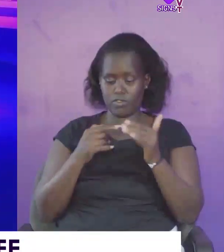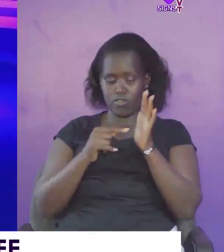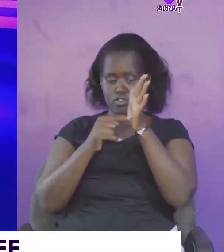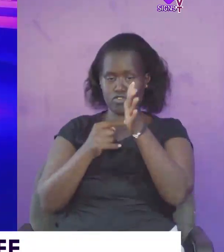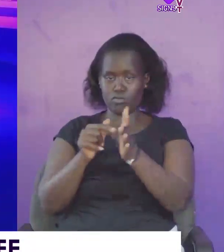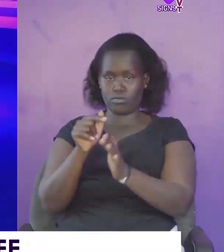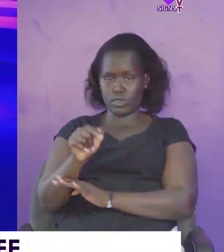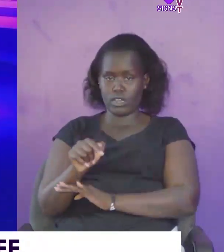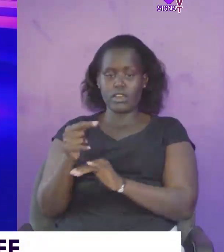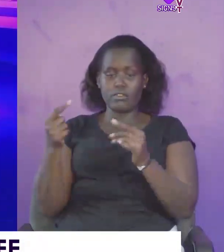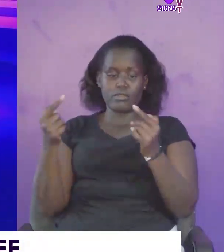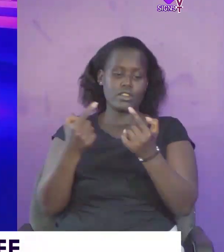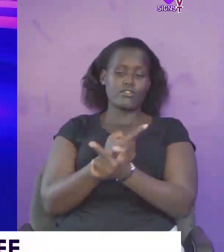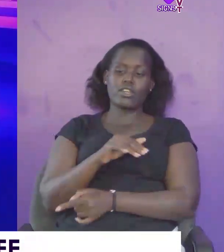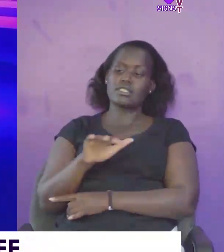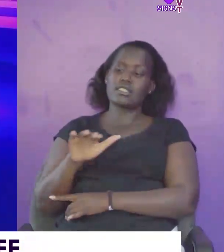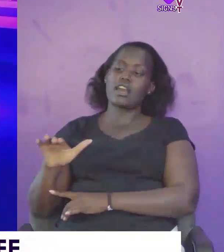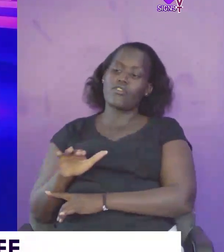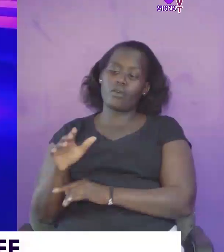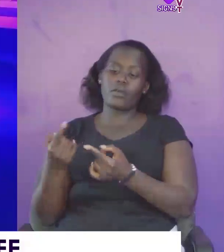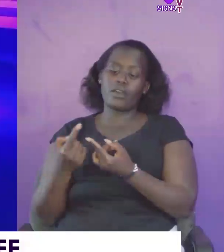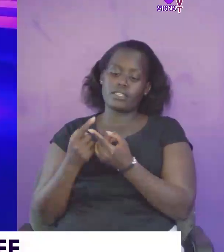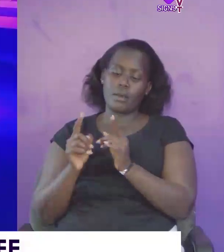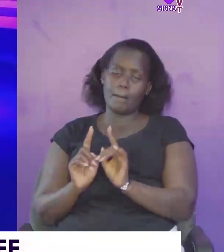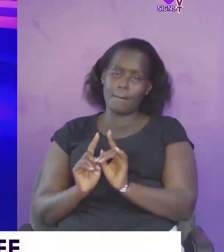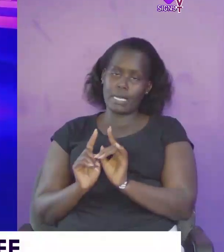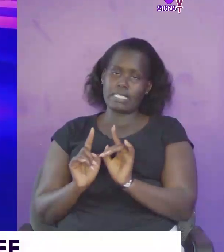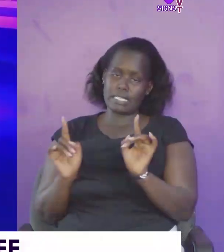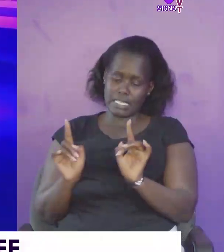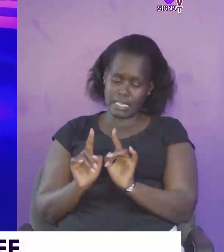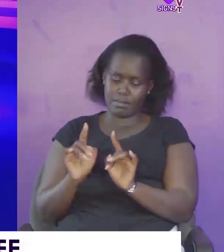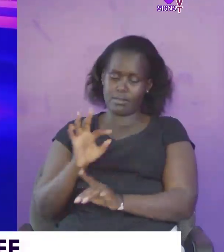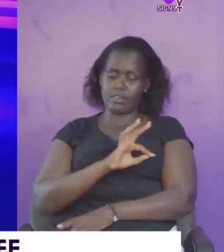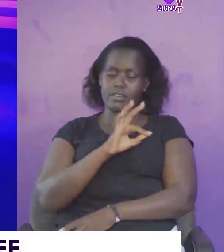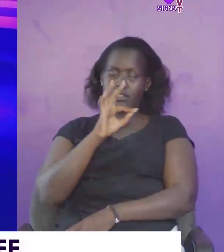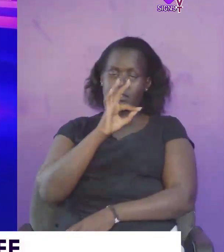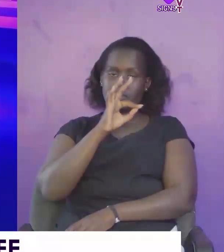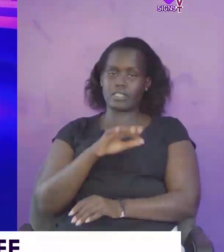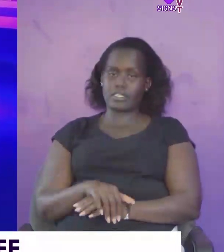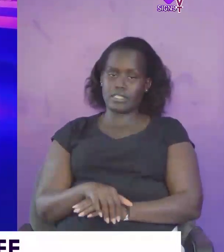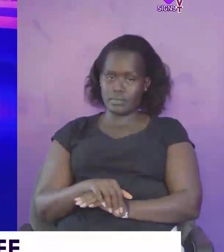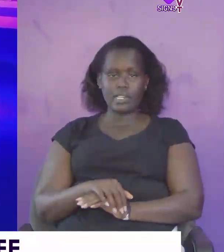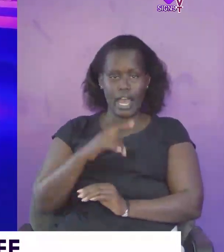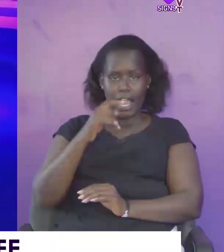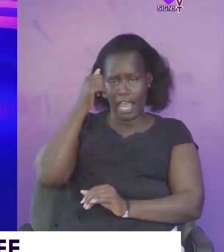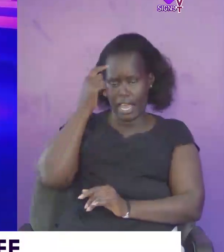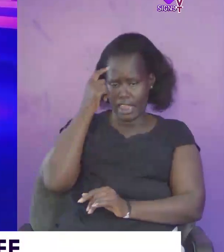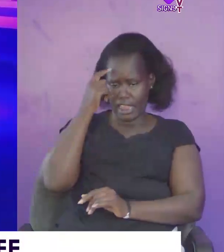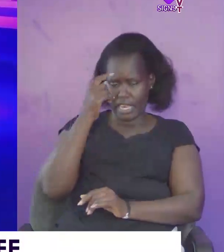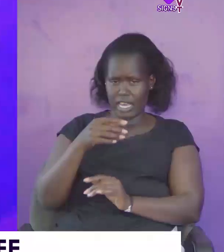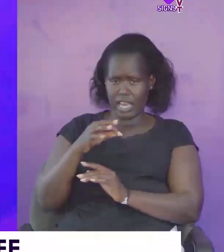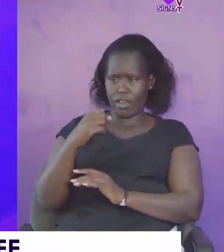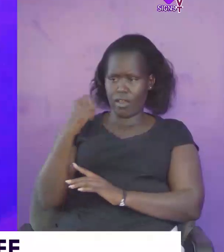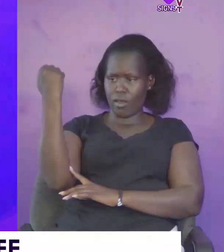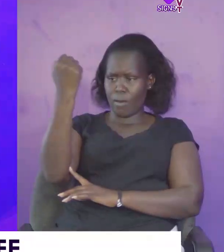think different environment, but still the same spirit. Yeah, So yeah, I think, you were in politics. Yeah, but well, No, yeah, bro- this is an interesting